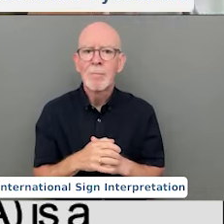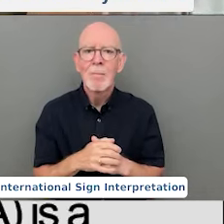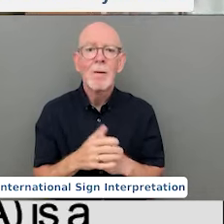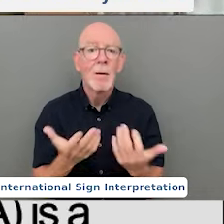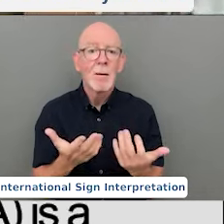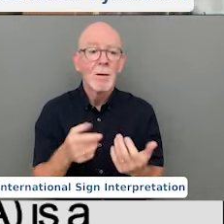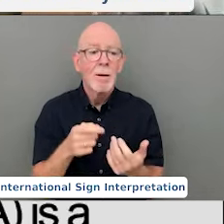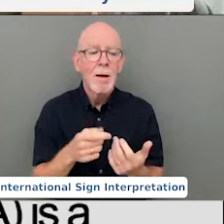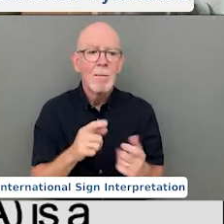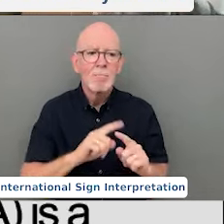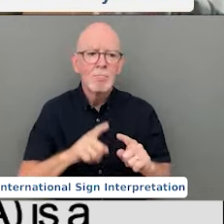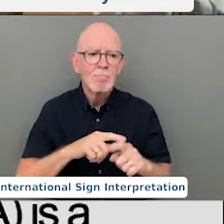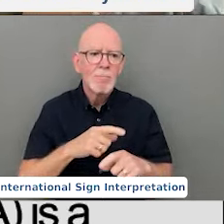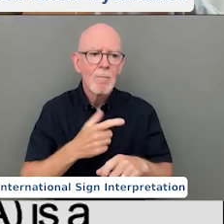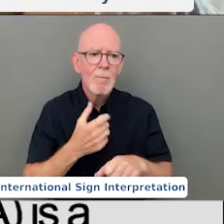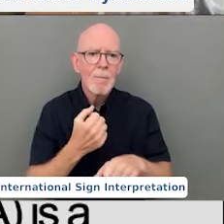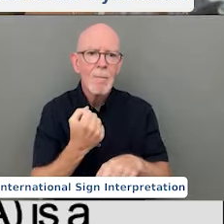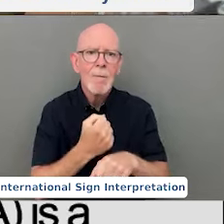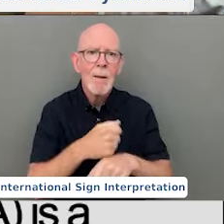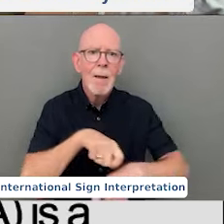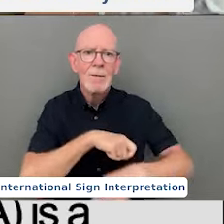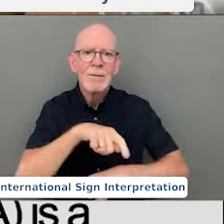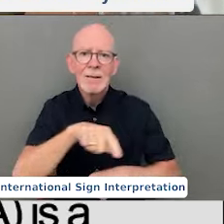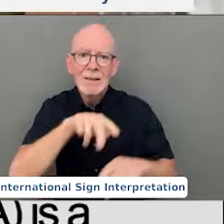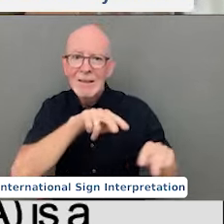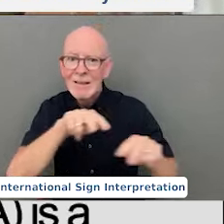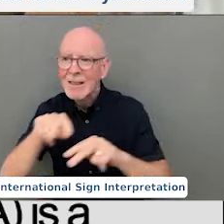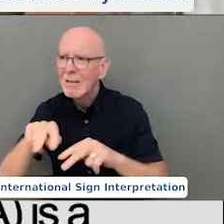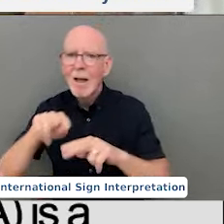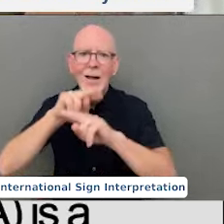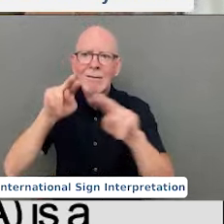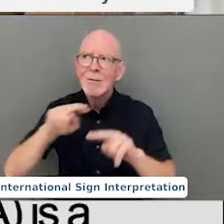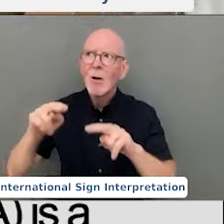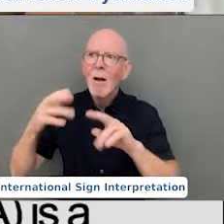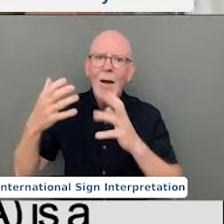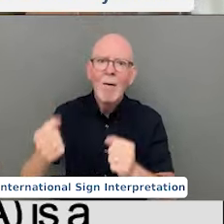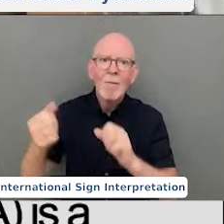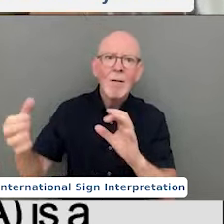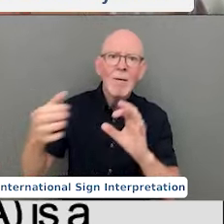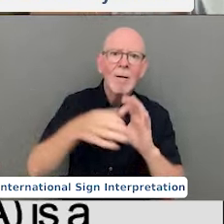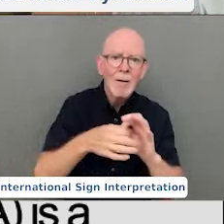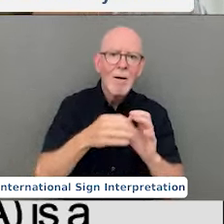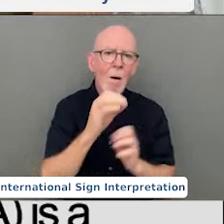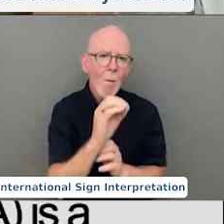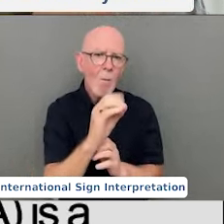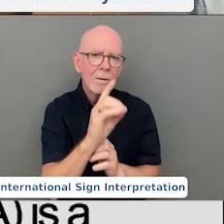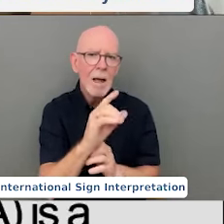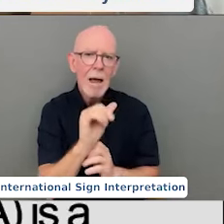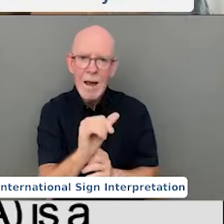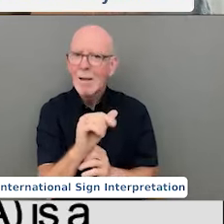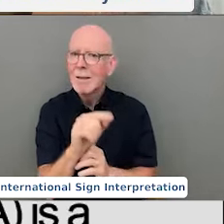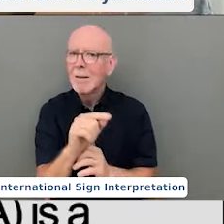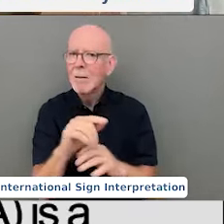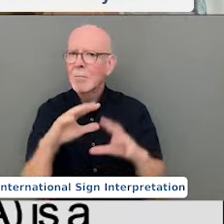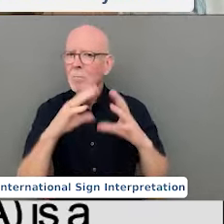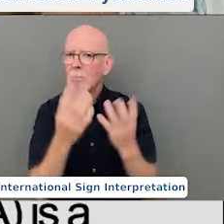easily allow analysis of budgets and allow the kind of data that I shared before to understand how much are we spending and